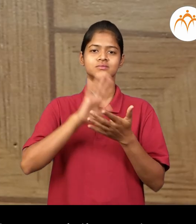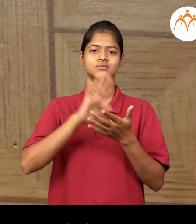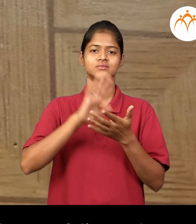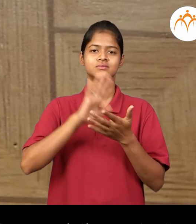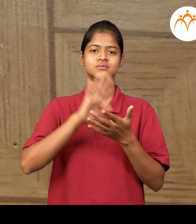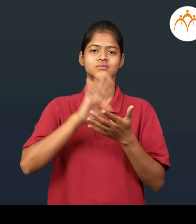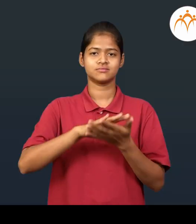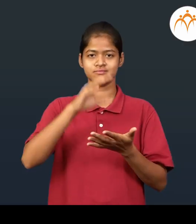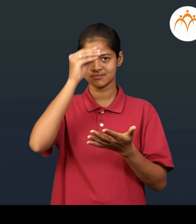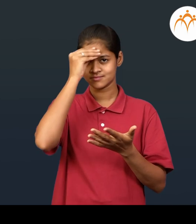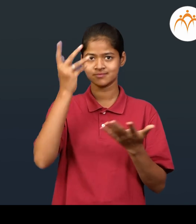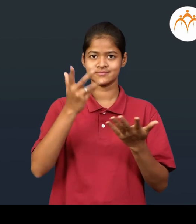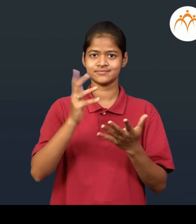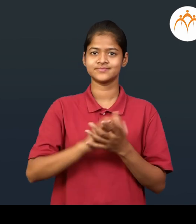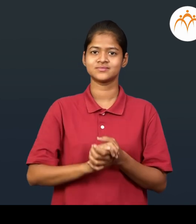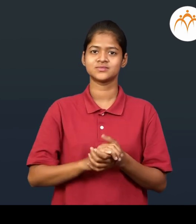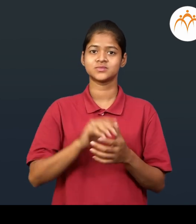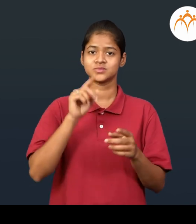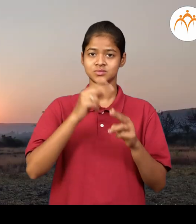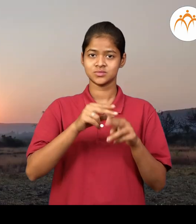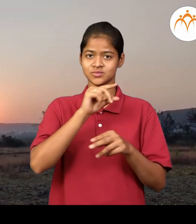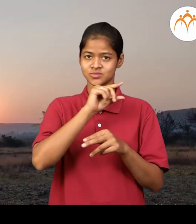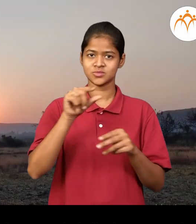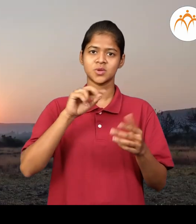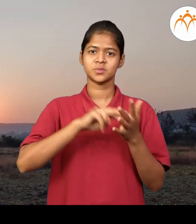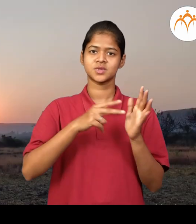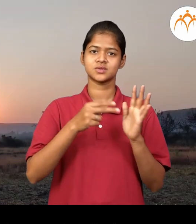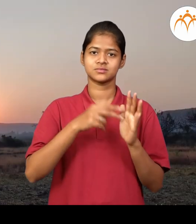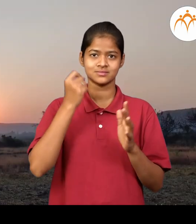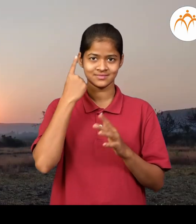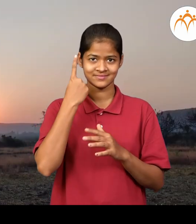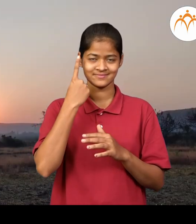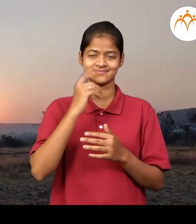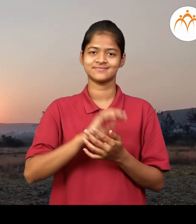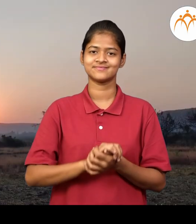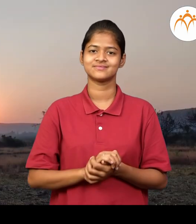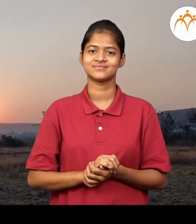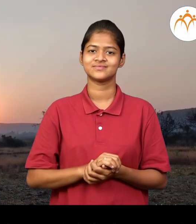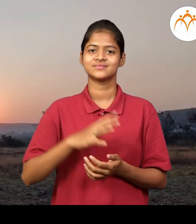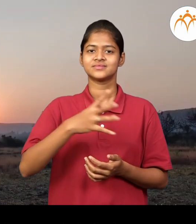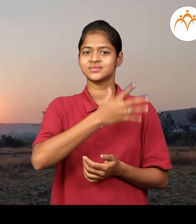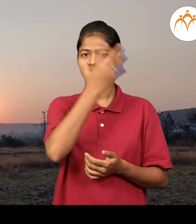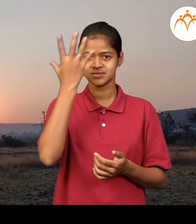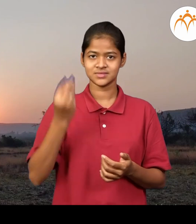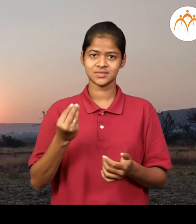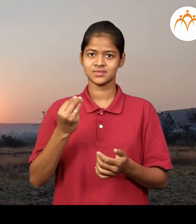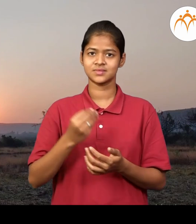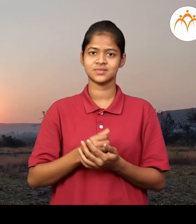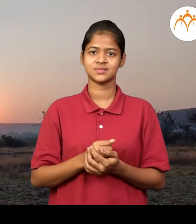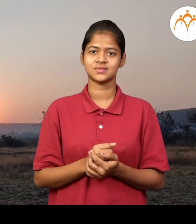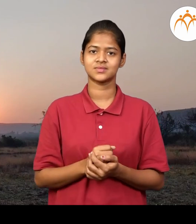What did we learn? We learned that the meaning of the word daily